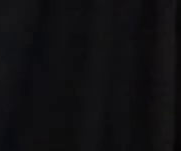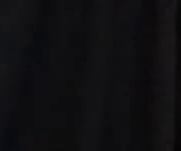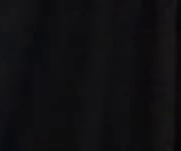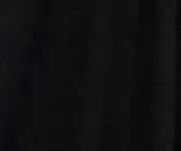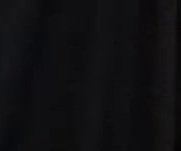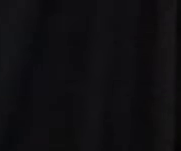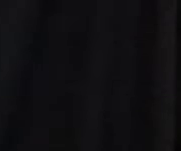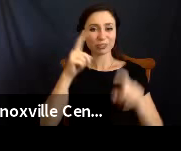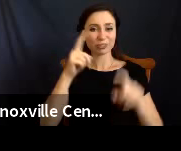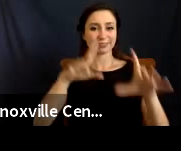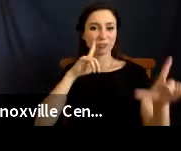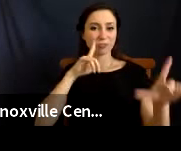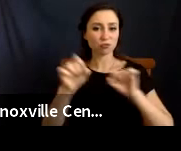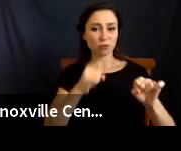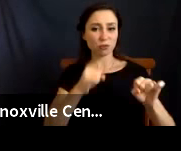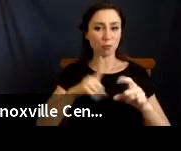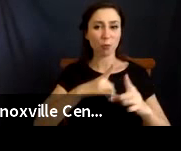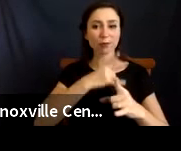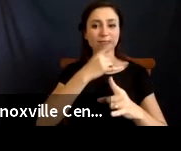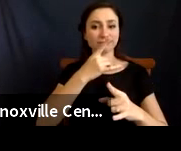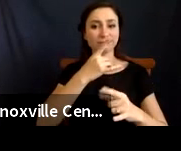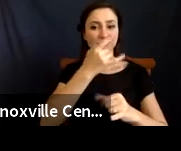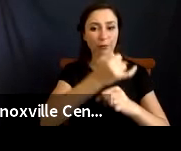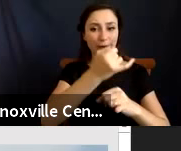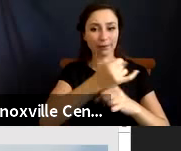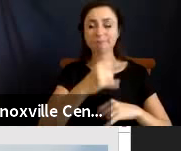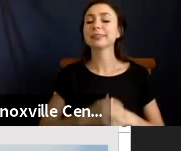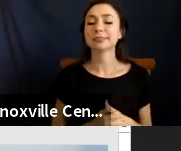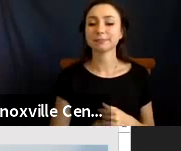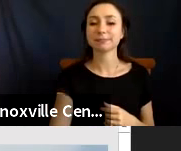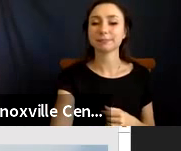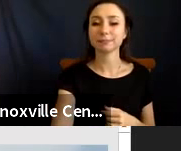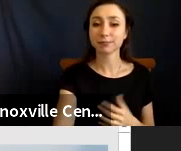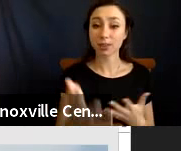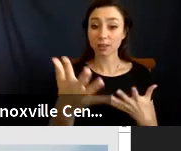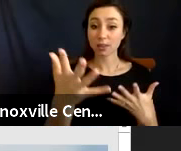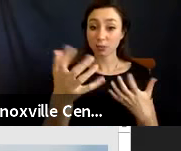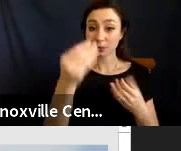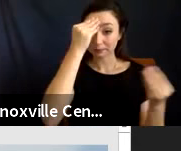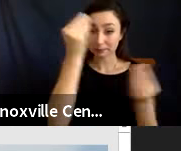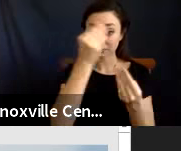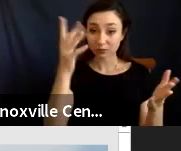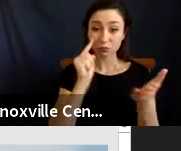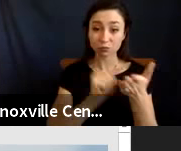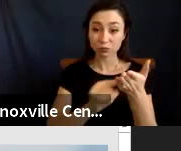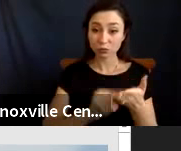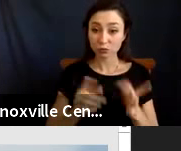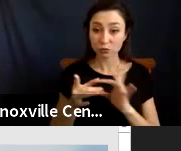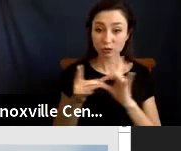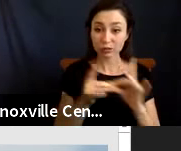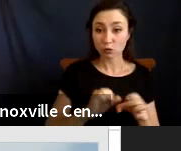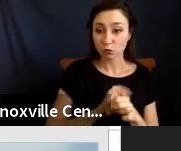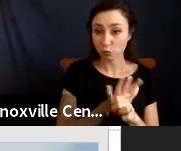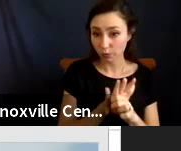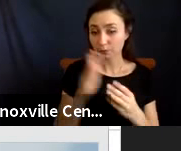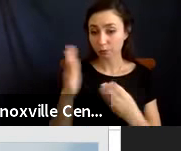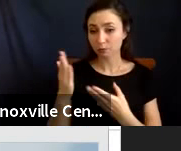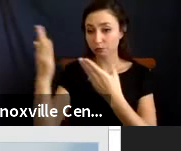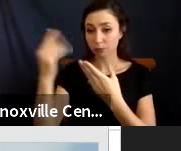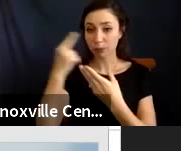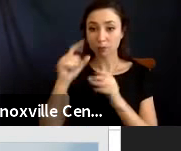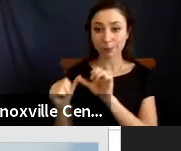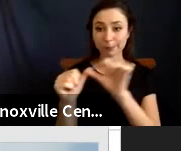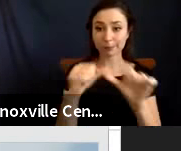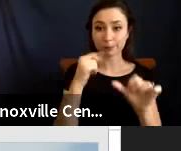and then finally make you aware of research that we're involved with pertaining COVID-19 and recommendations regarding the duration of